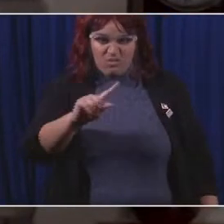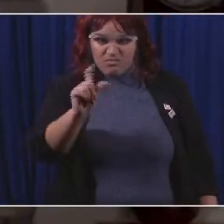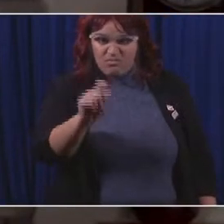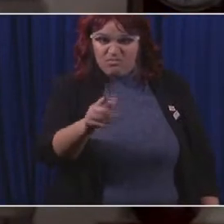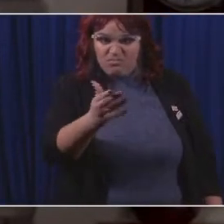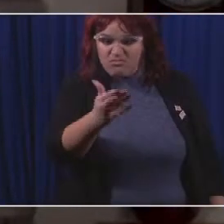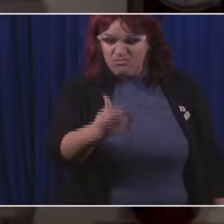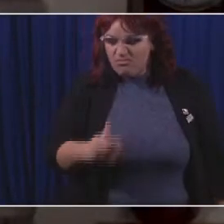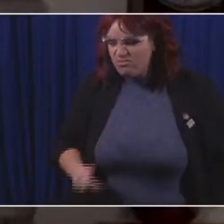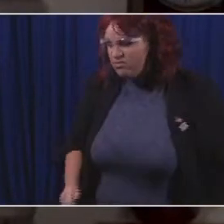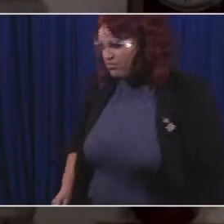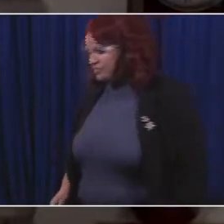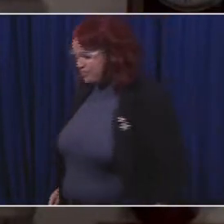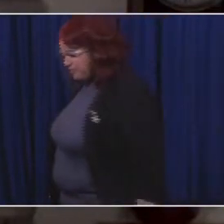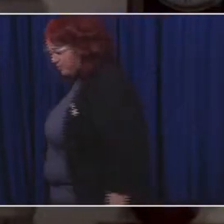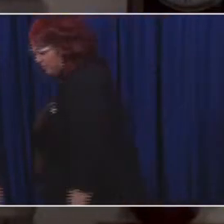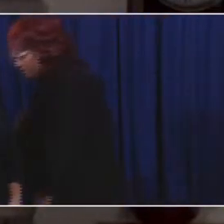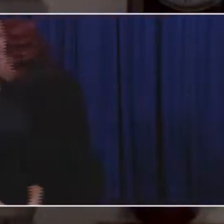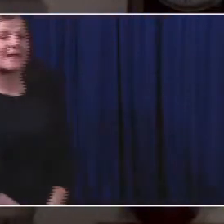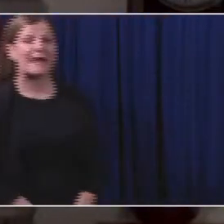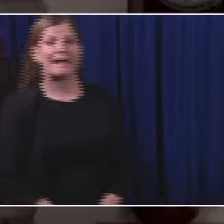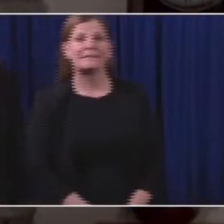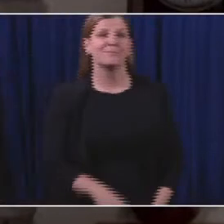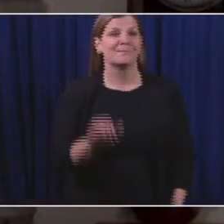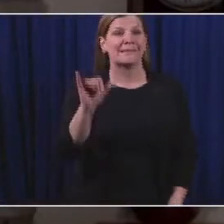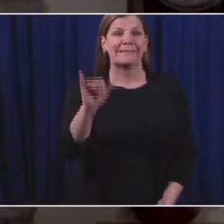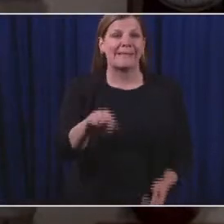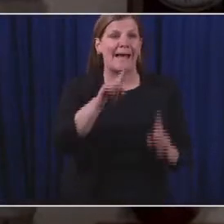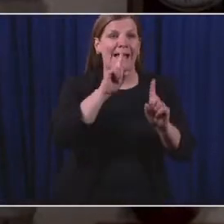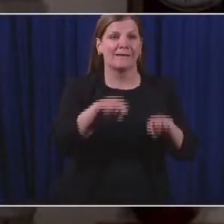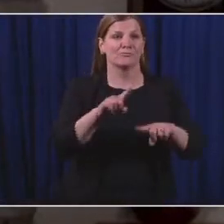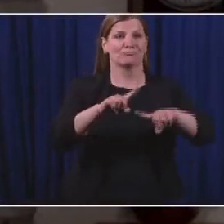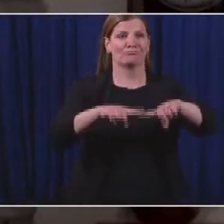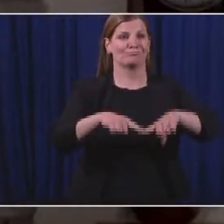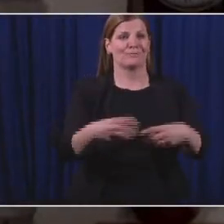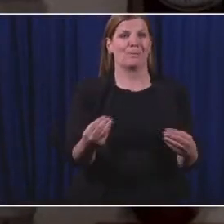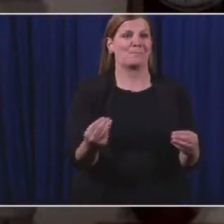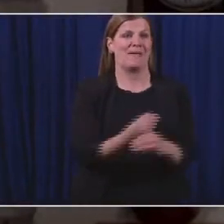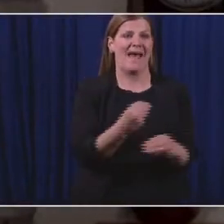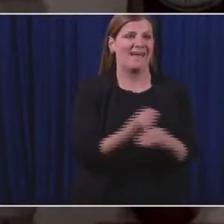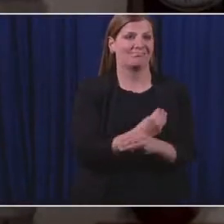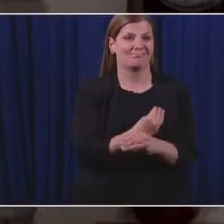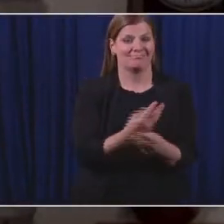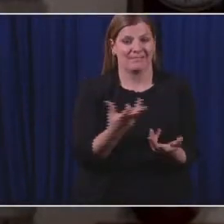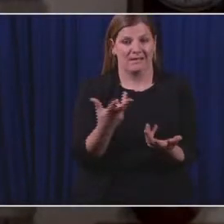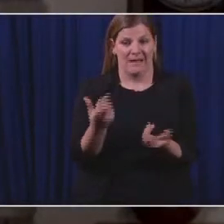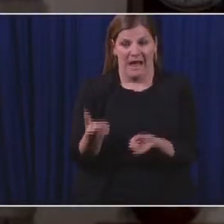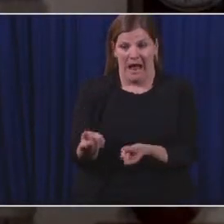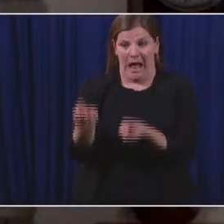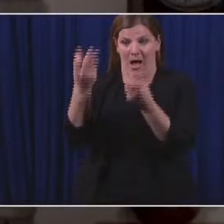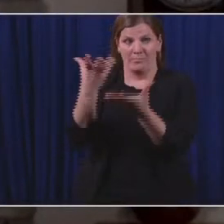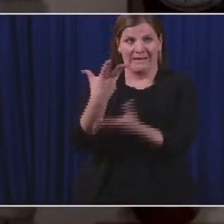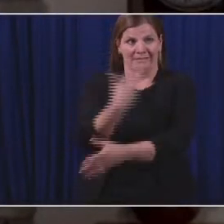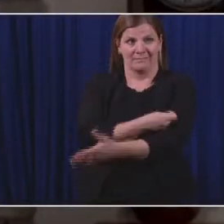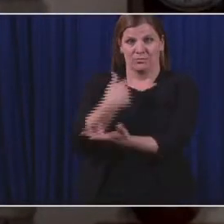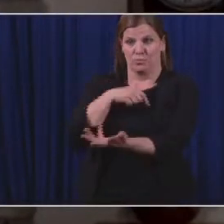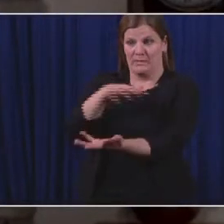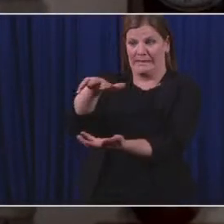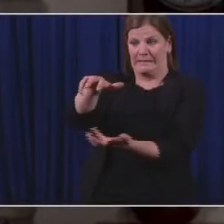we get. And we don't really know. And for me to speculate, I think is a mistake. As I said,